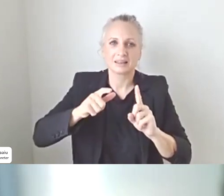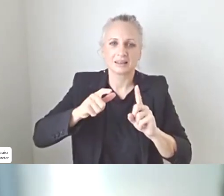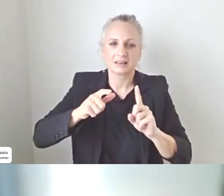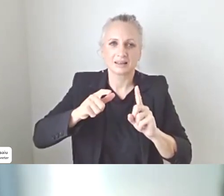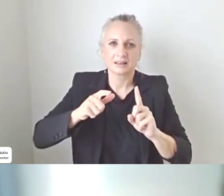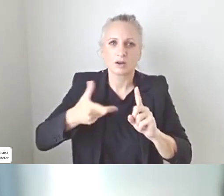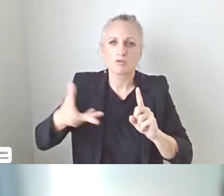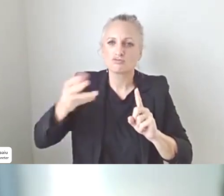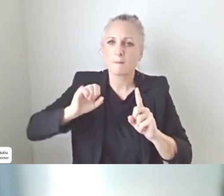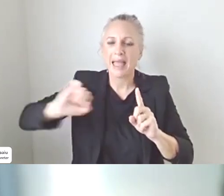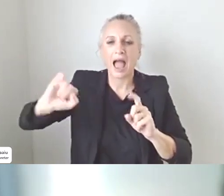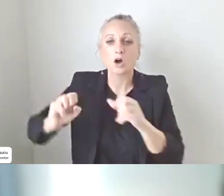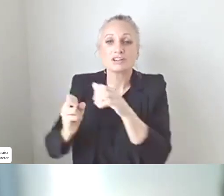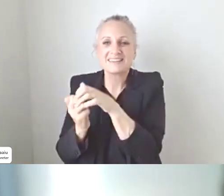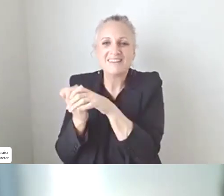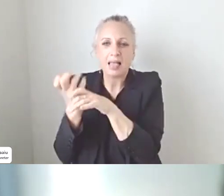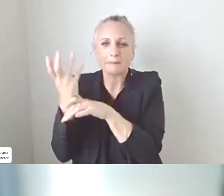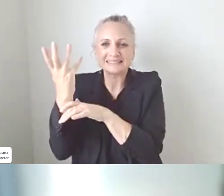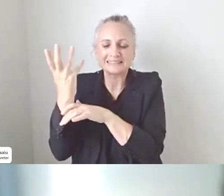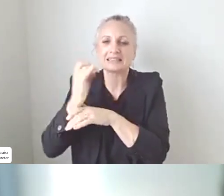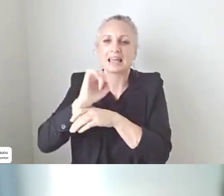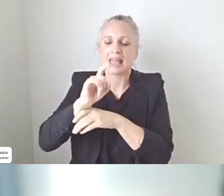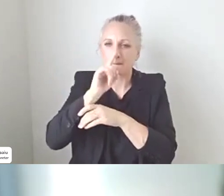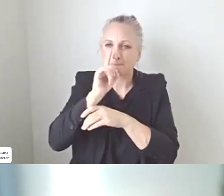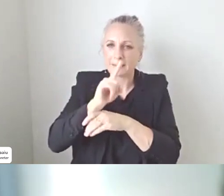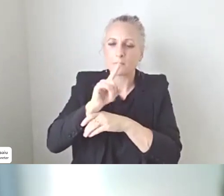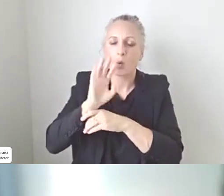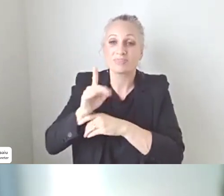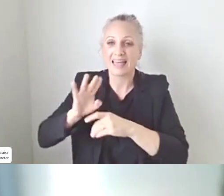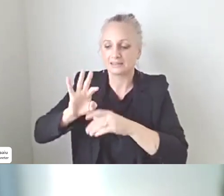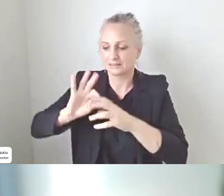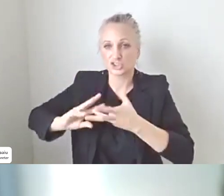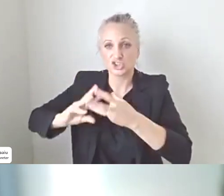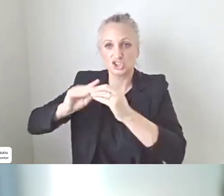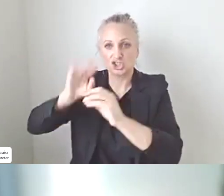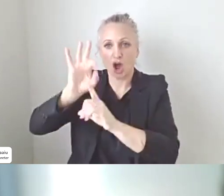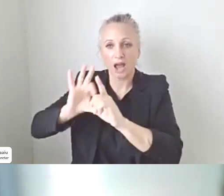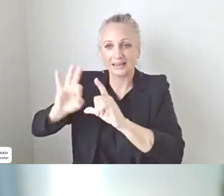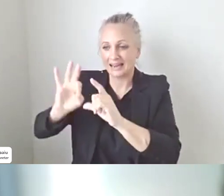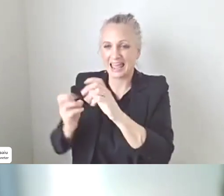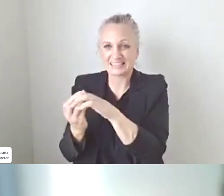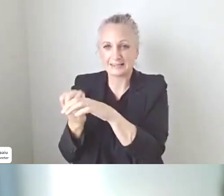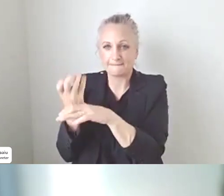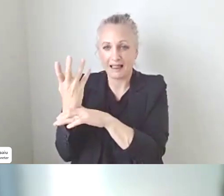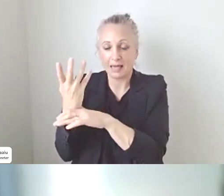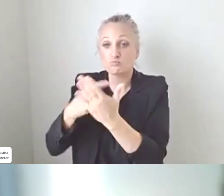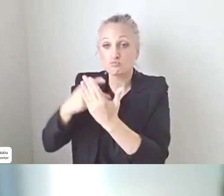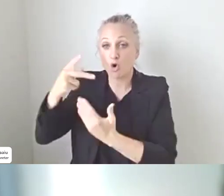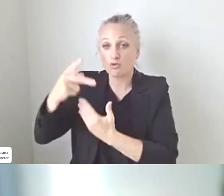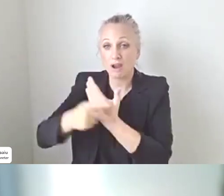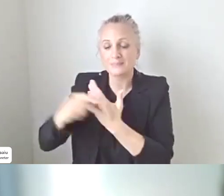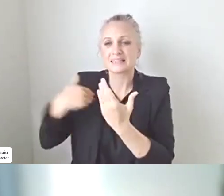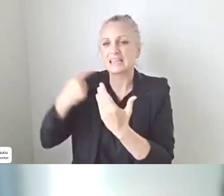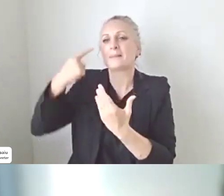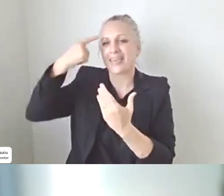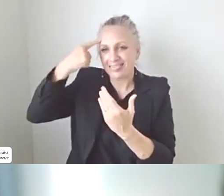come out of school, need more assistance in building up their skill in designing and developing with accessibility in mind. So all of us are here to learn